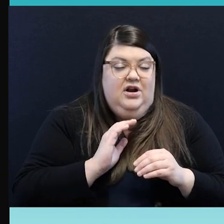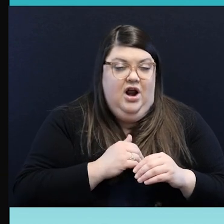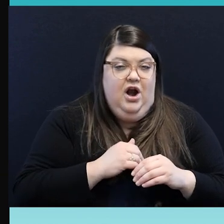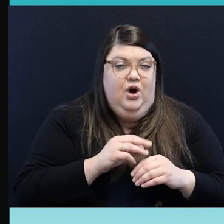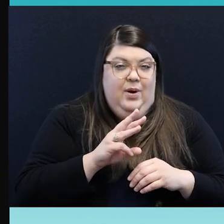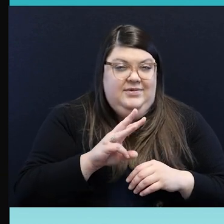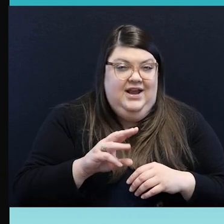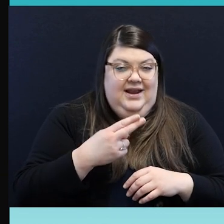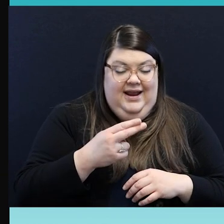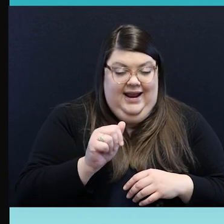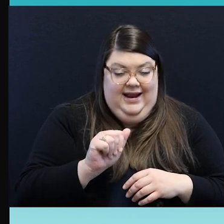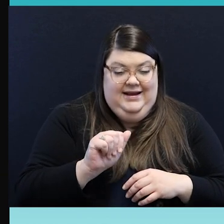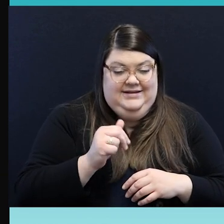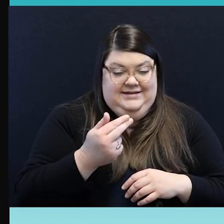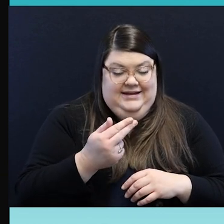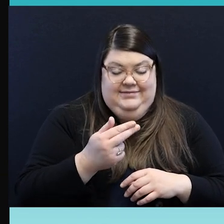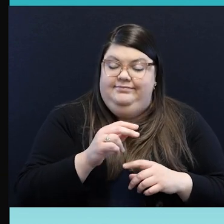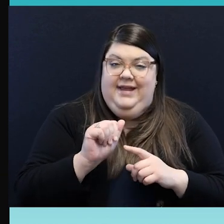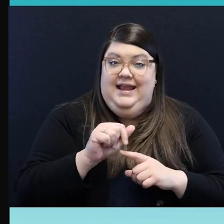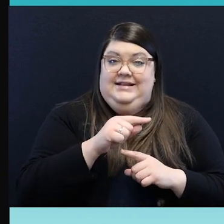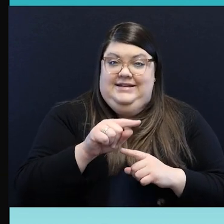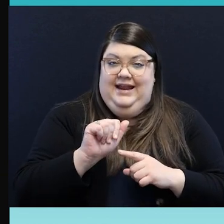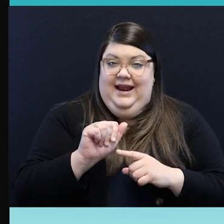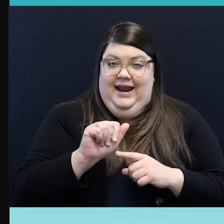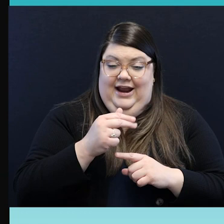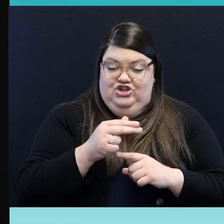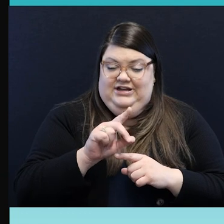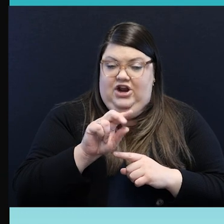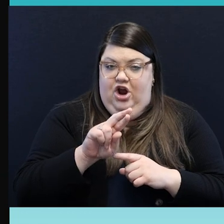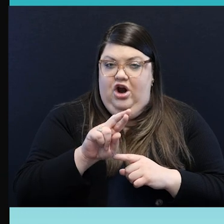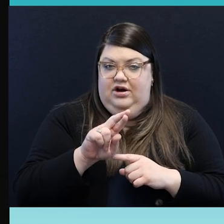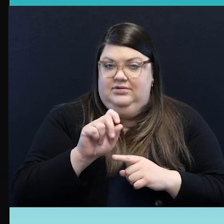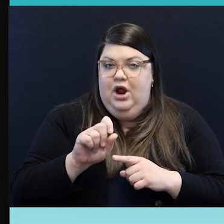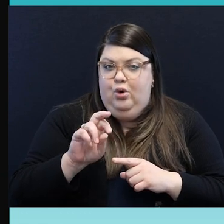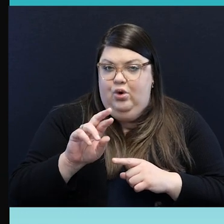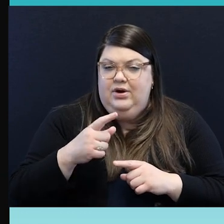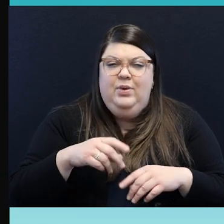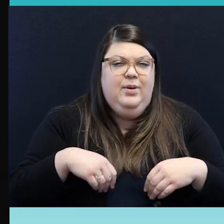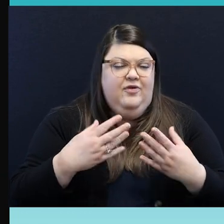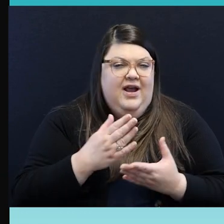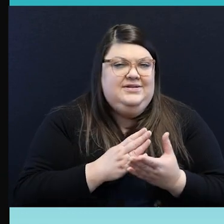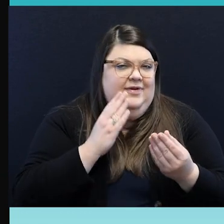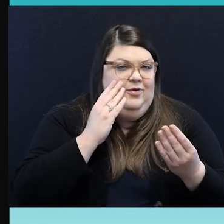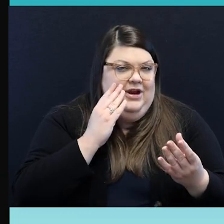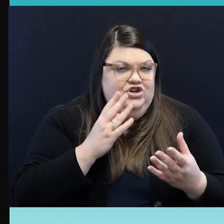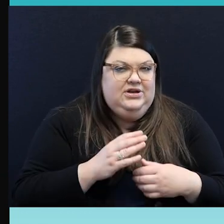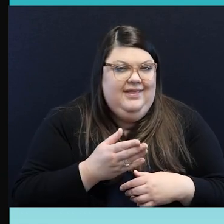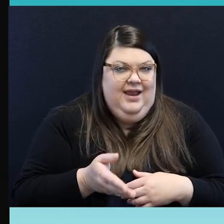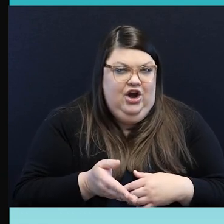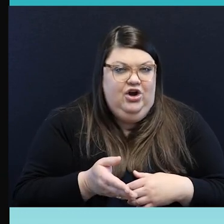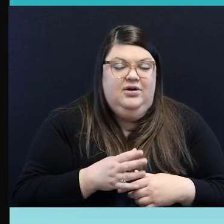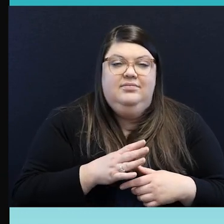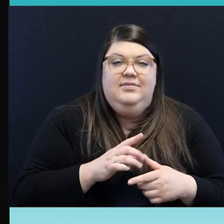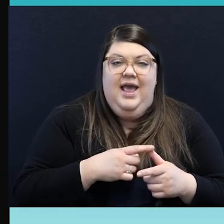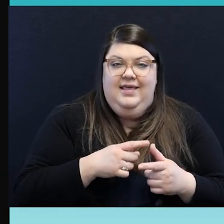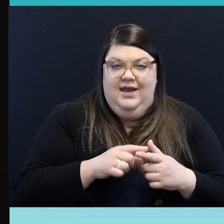azhdr.org, and you can call and provide some information and we can review to see, and then send you information on how you